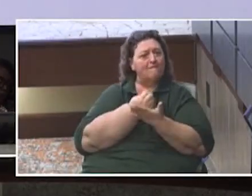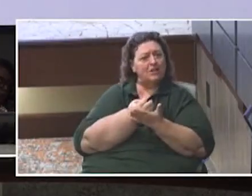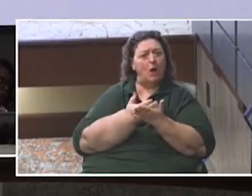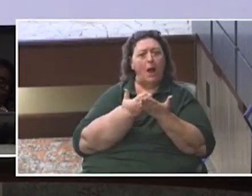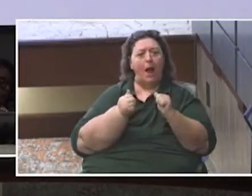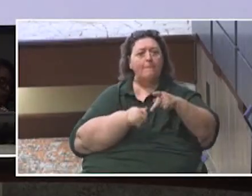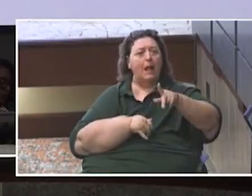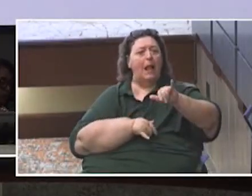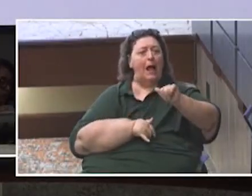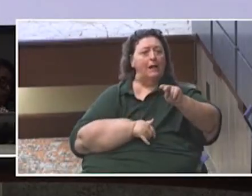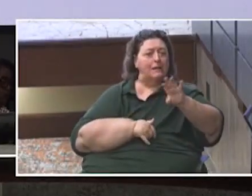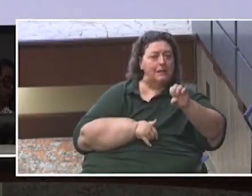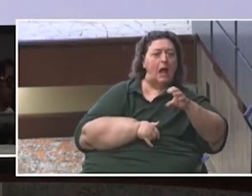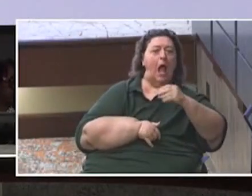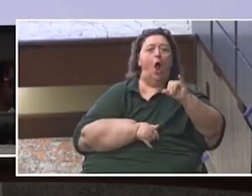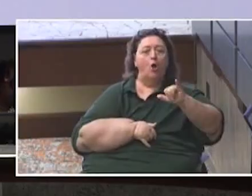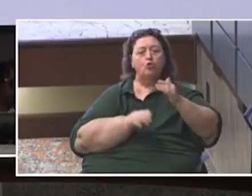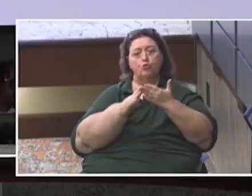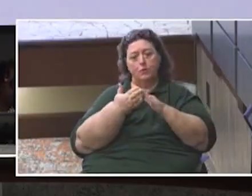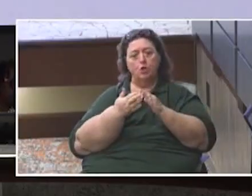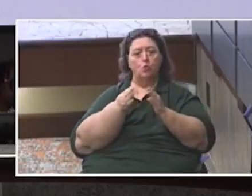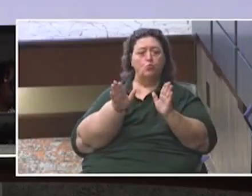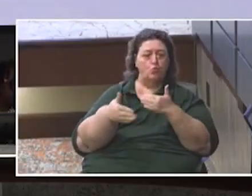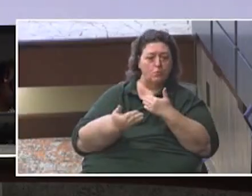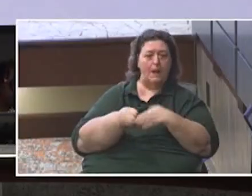as a community room and business center.